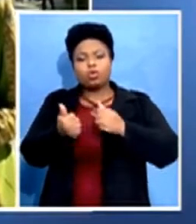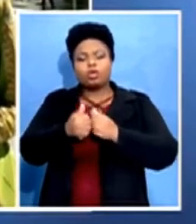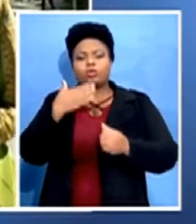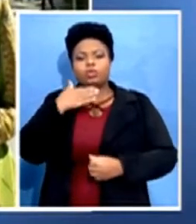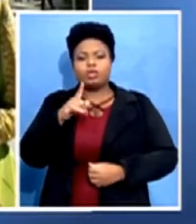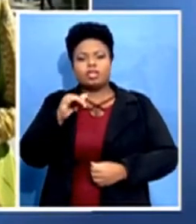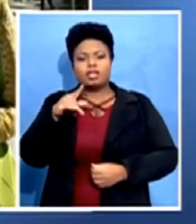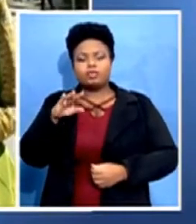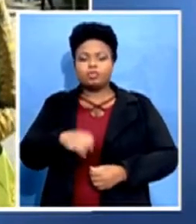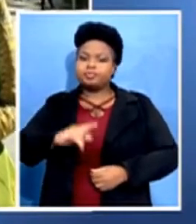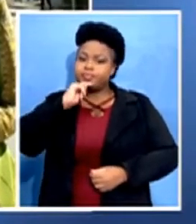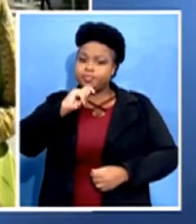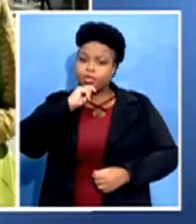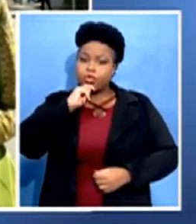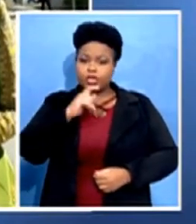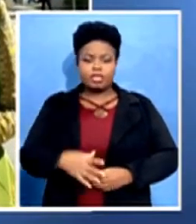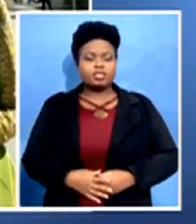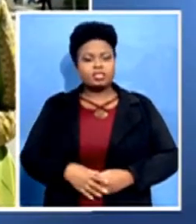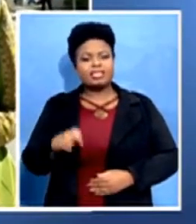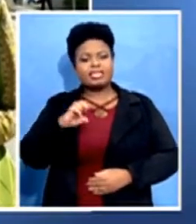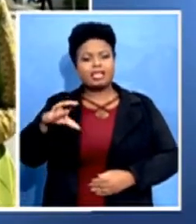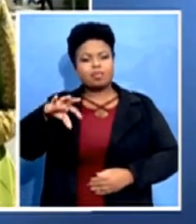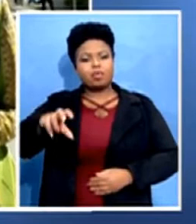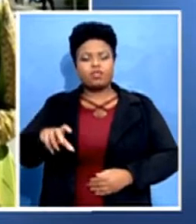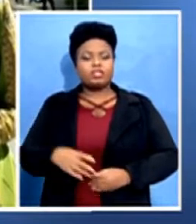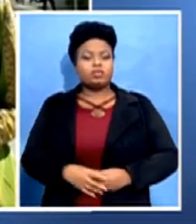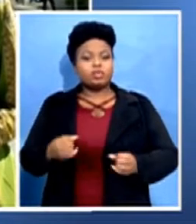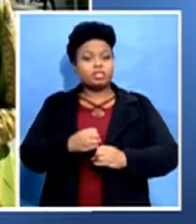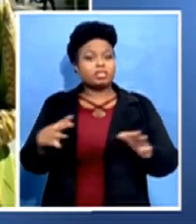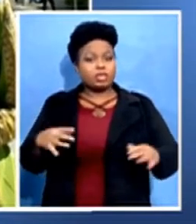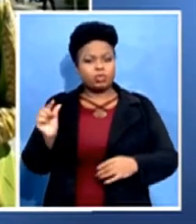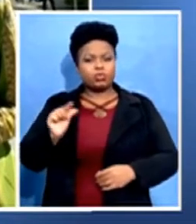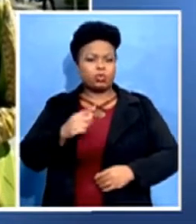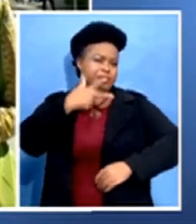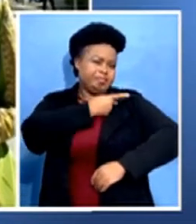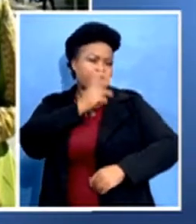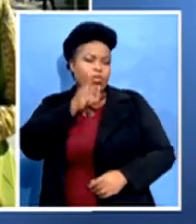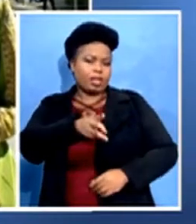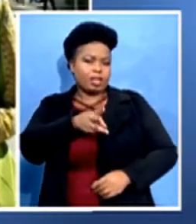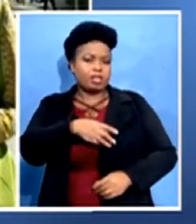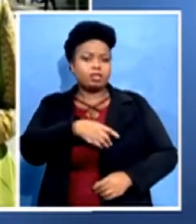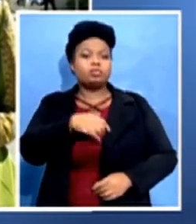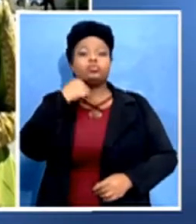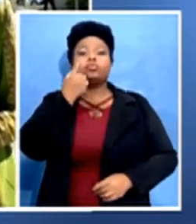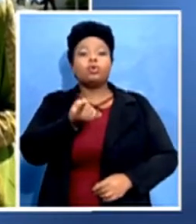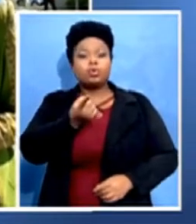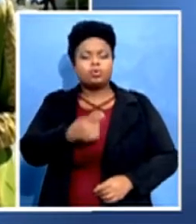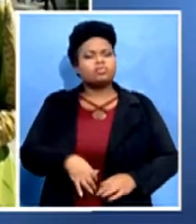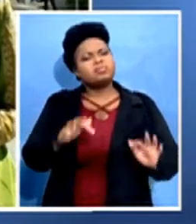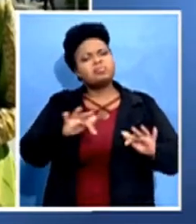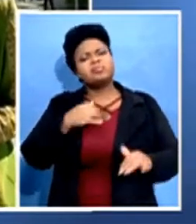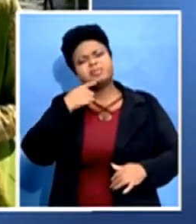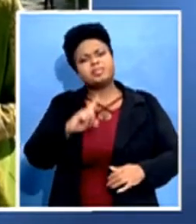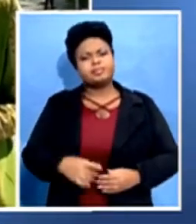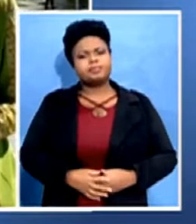Eastern Cape, to begin rolling out the vaccine tomorrow. What are people saying on the ground?